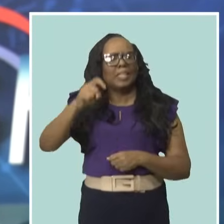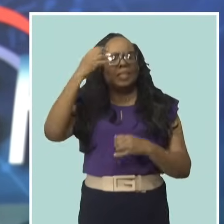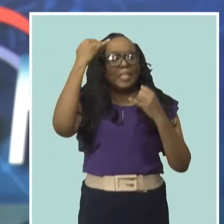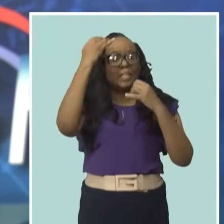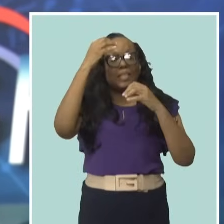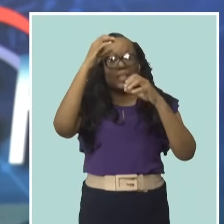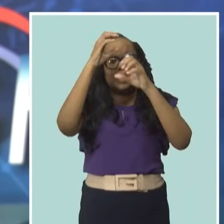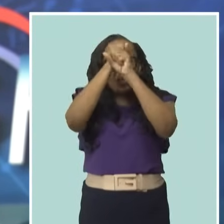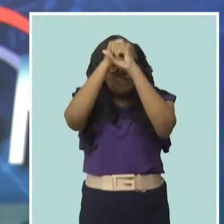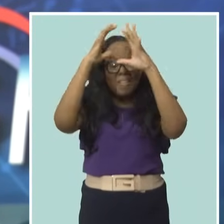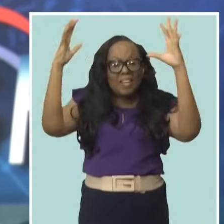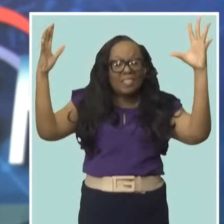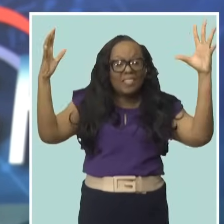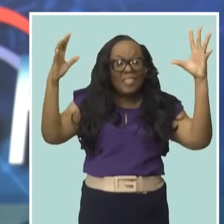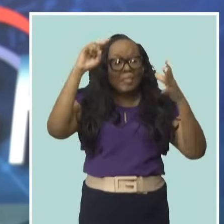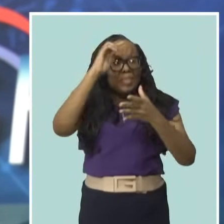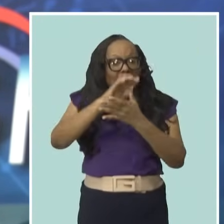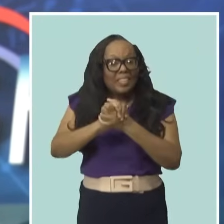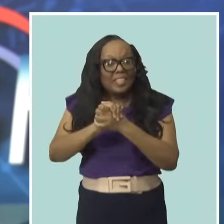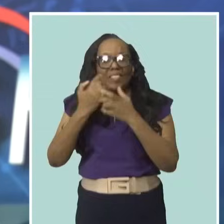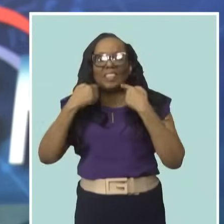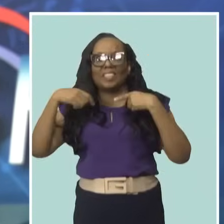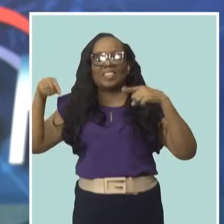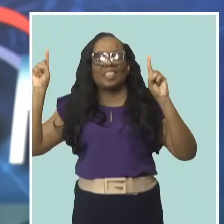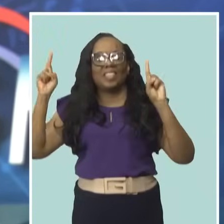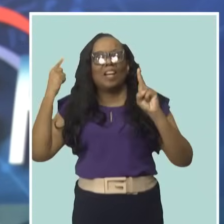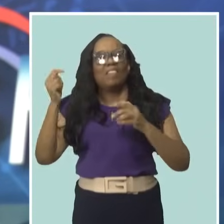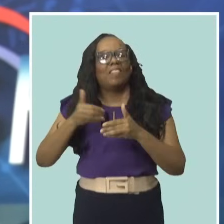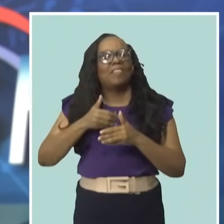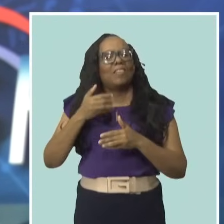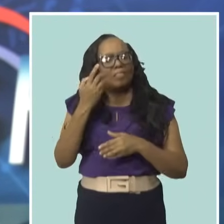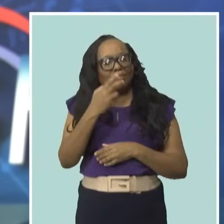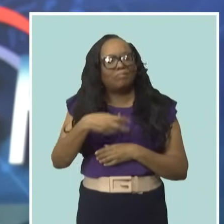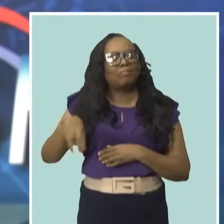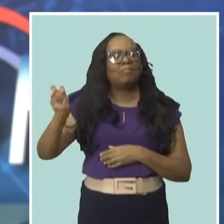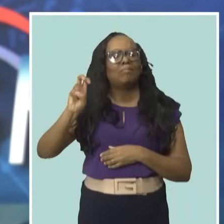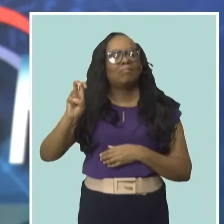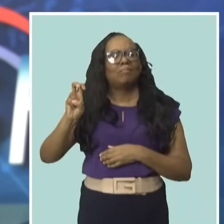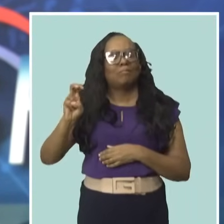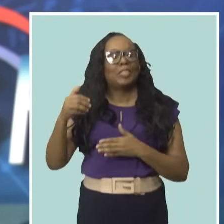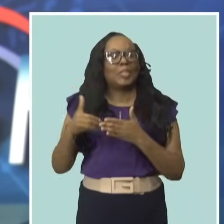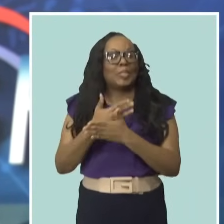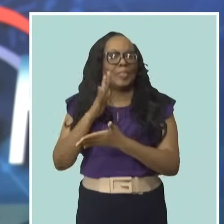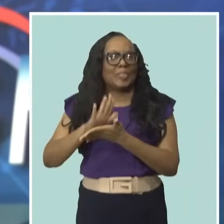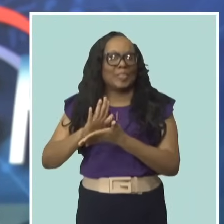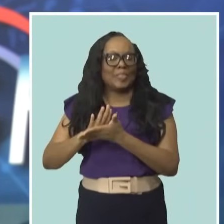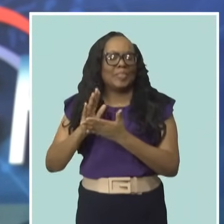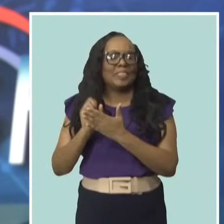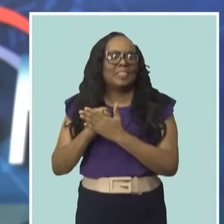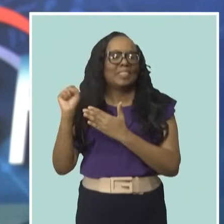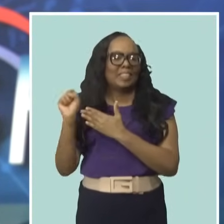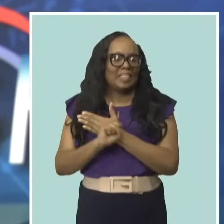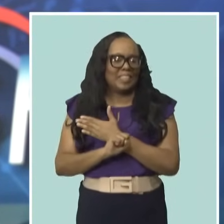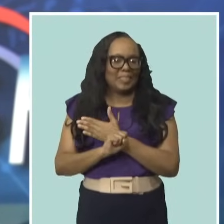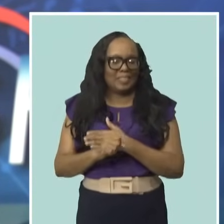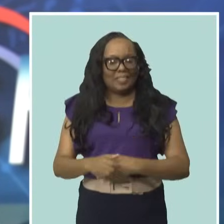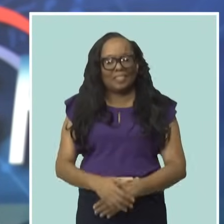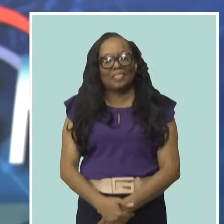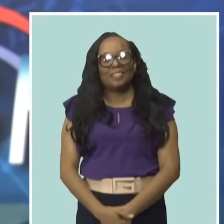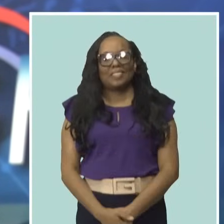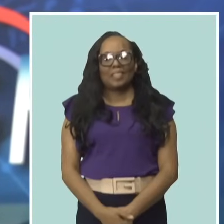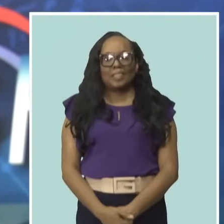achieve as they embark on the next journey of their lives, entering their respective schools come September. Rachel Irgard has that